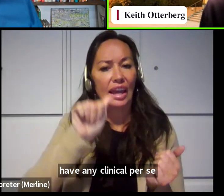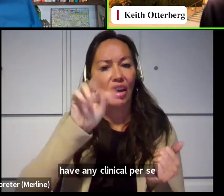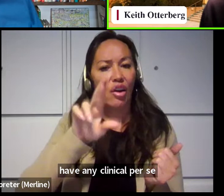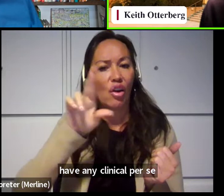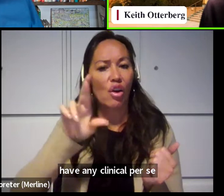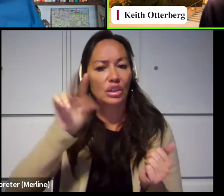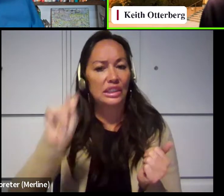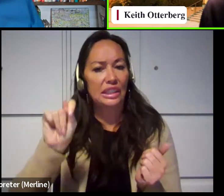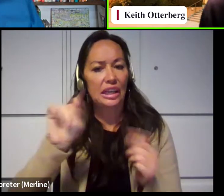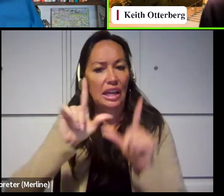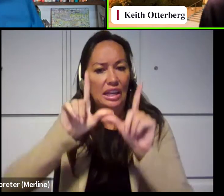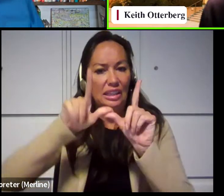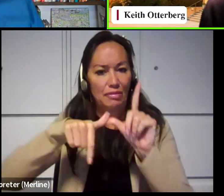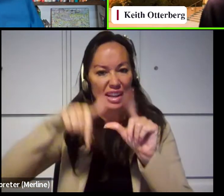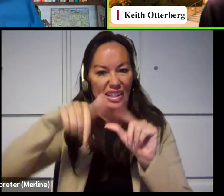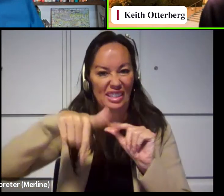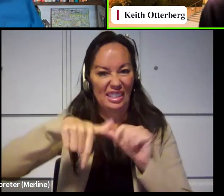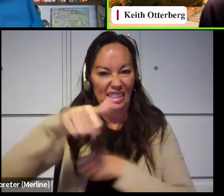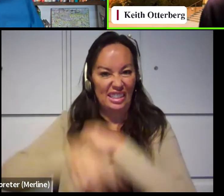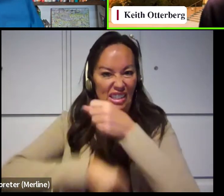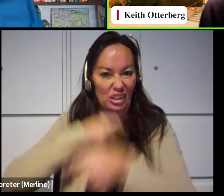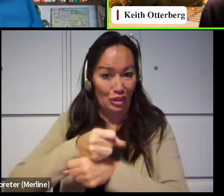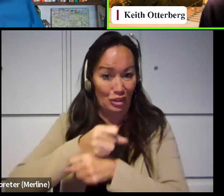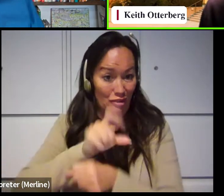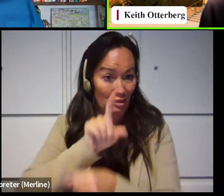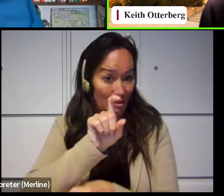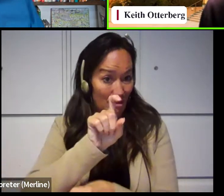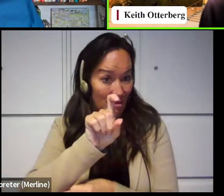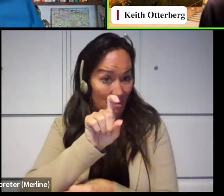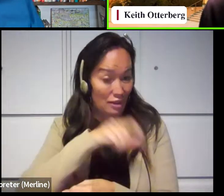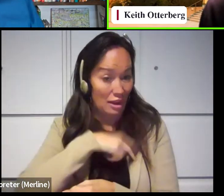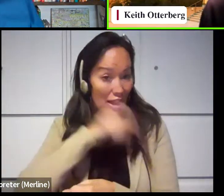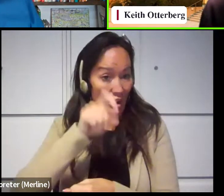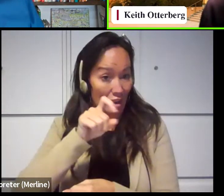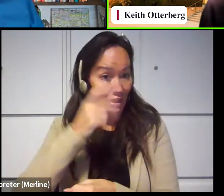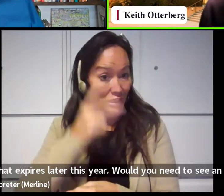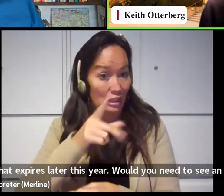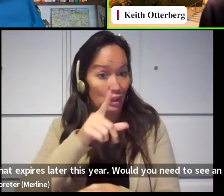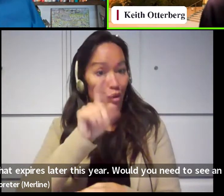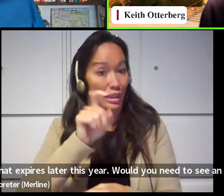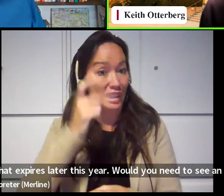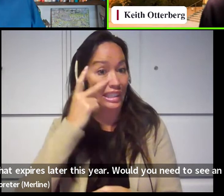CRT/ARRT that expires later this year. Would you need to see an updated